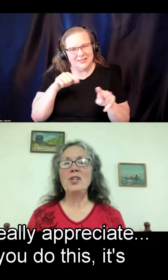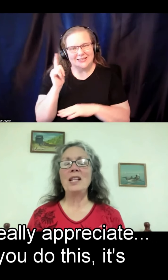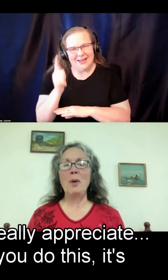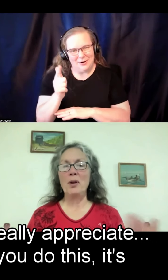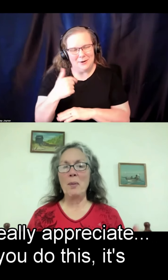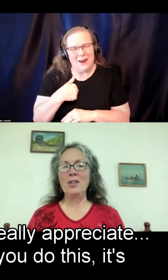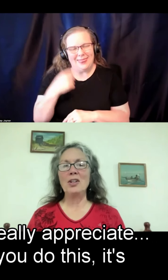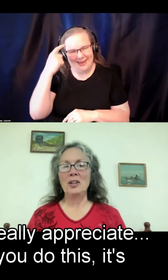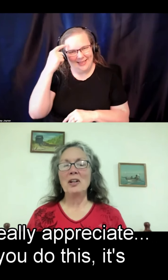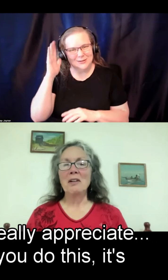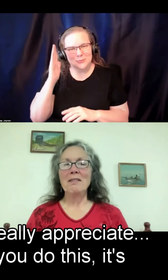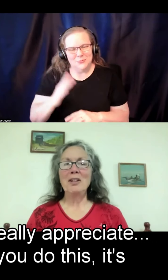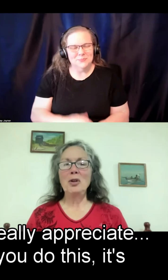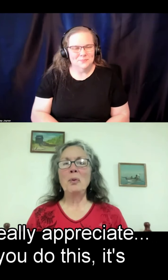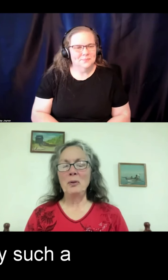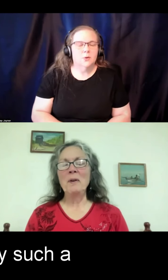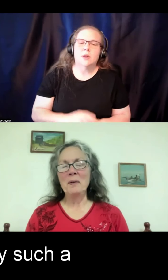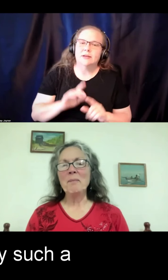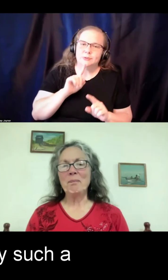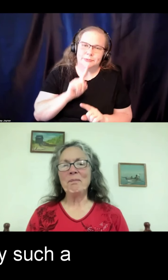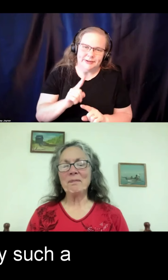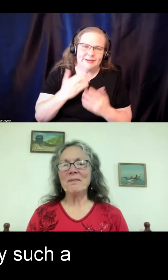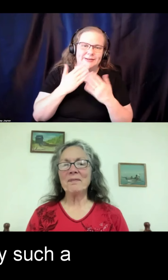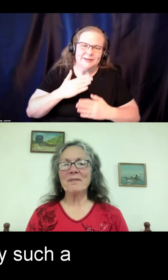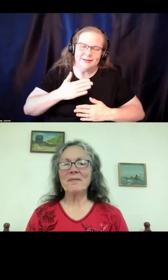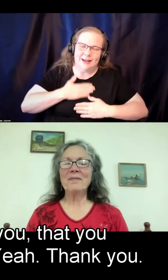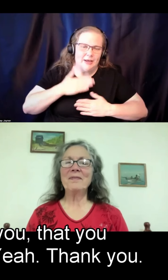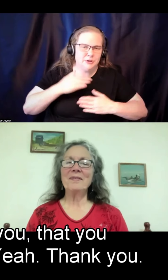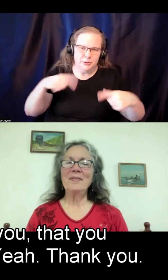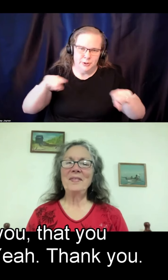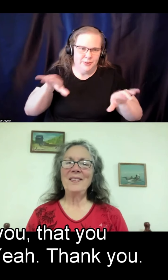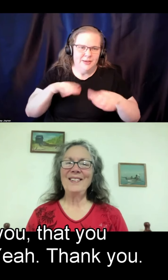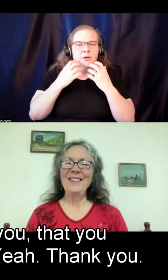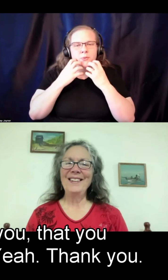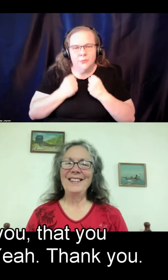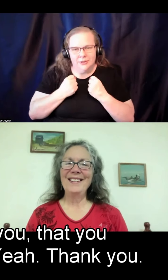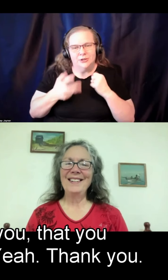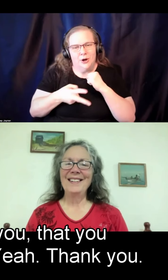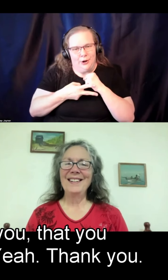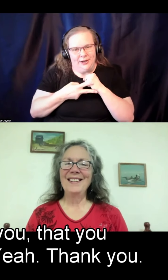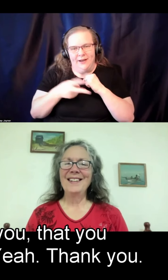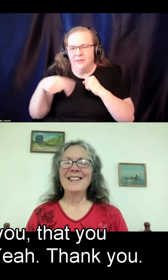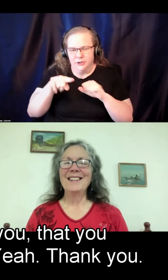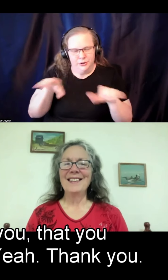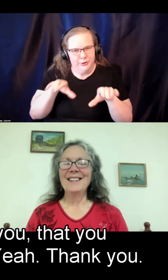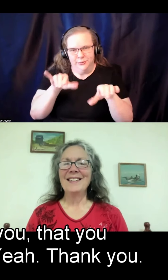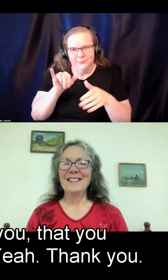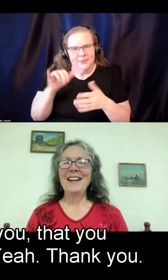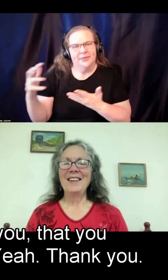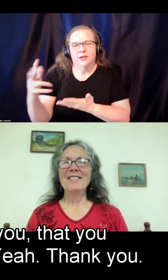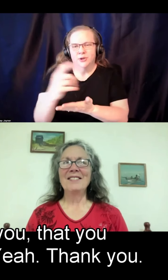really Well, appreciate I'm really glad that you do this. It's a really such a rich archive that you obviously